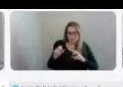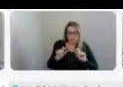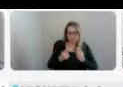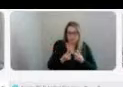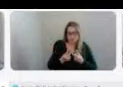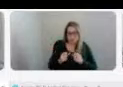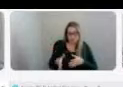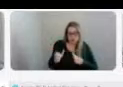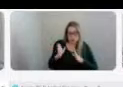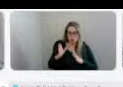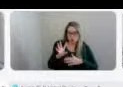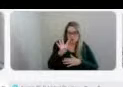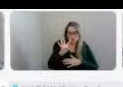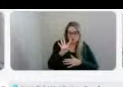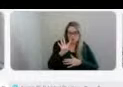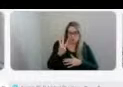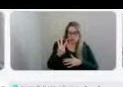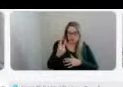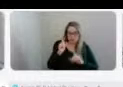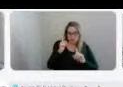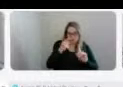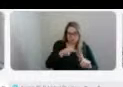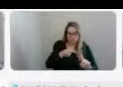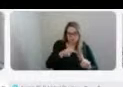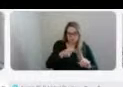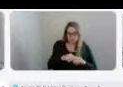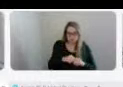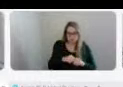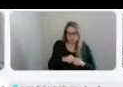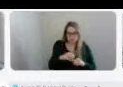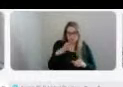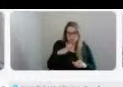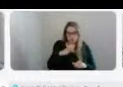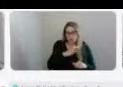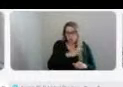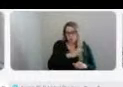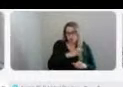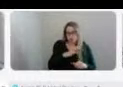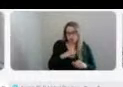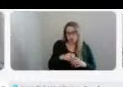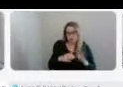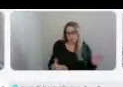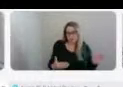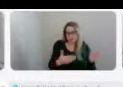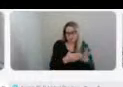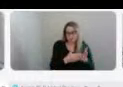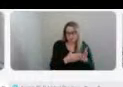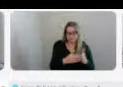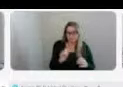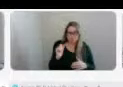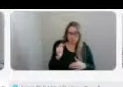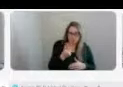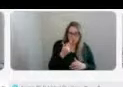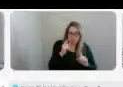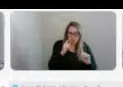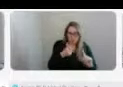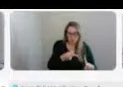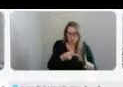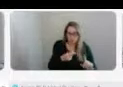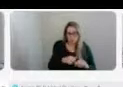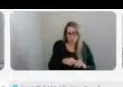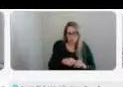she has allowed four of the six goals of the constitution to be violated all goals of course are